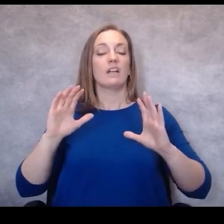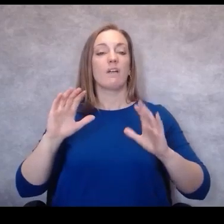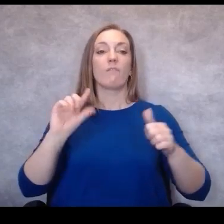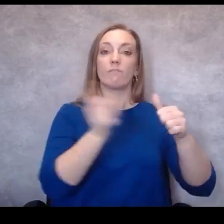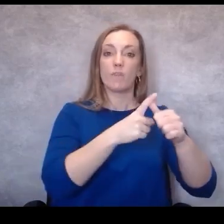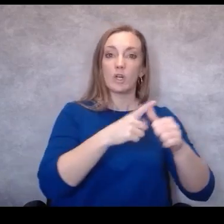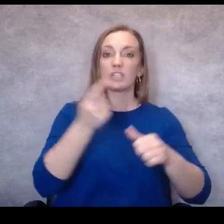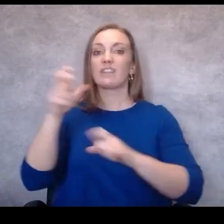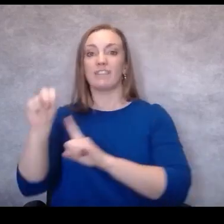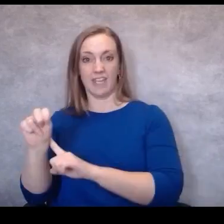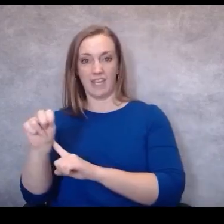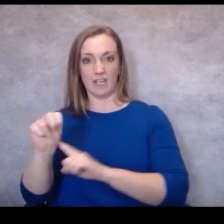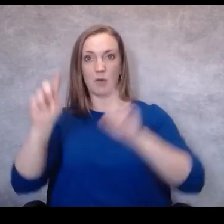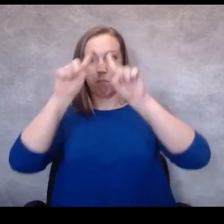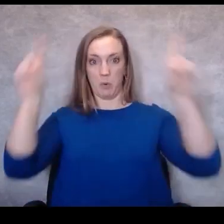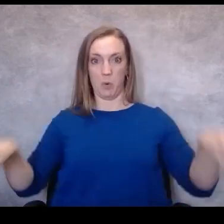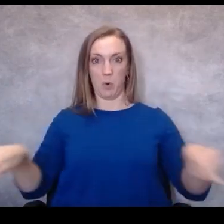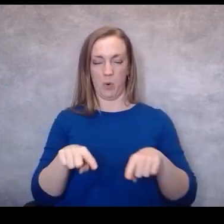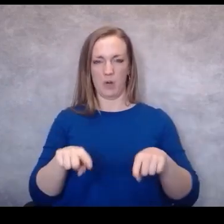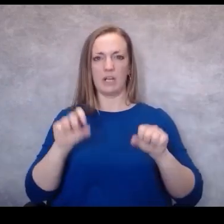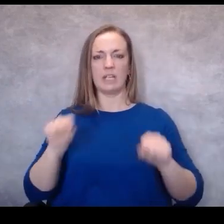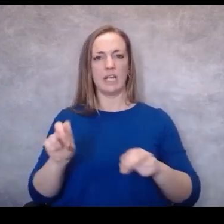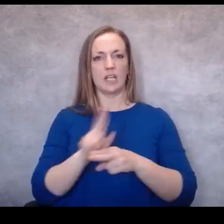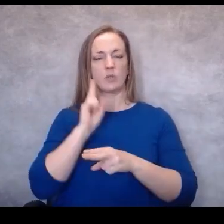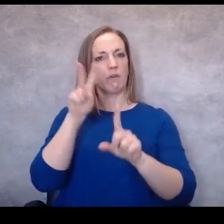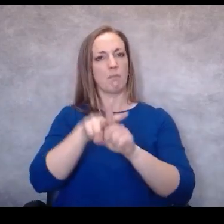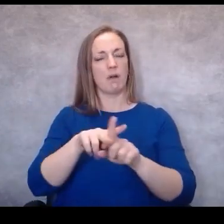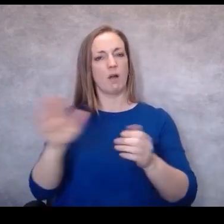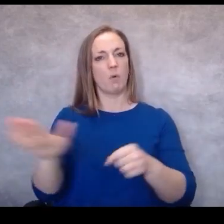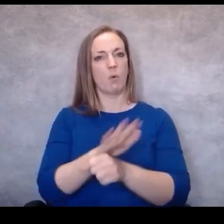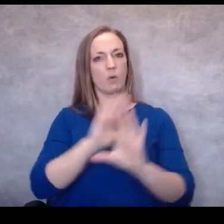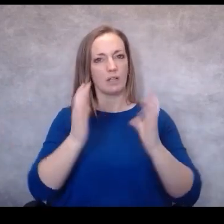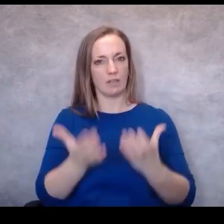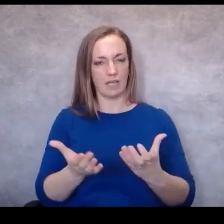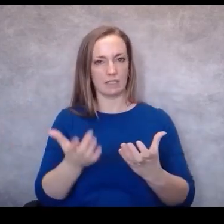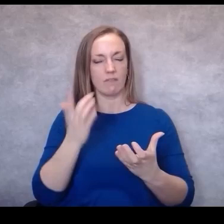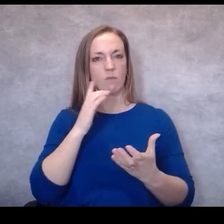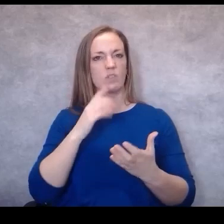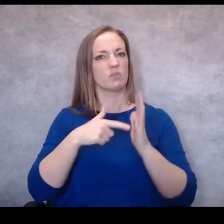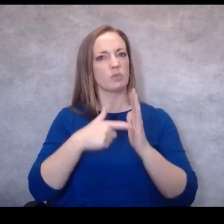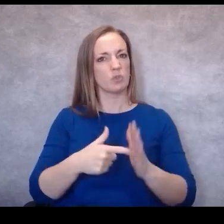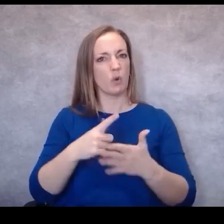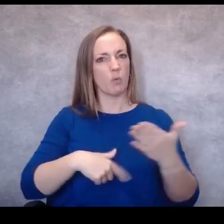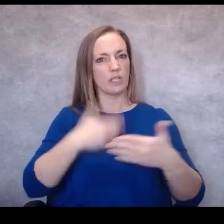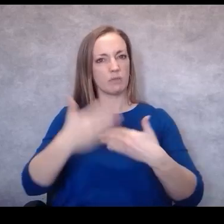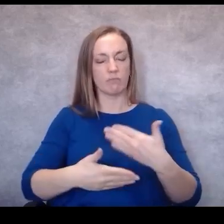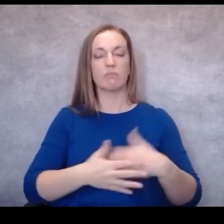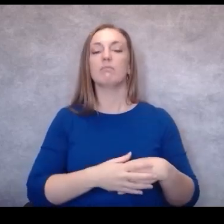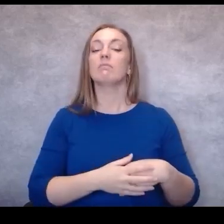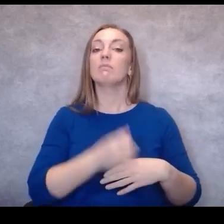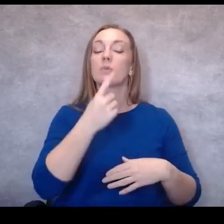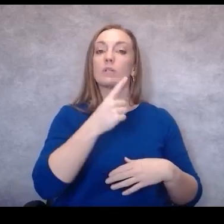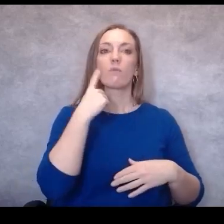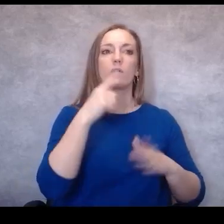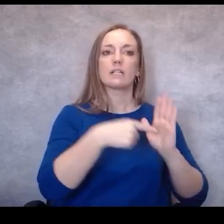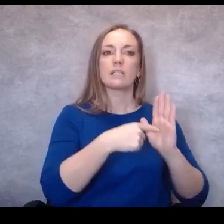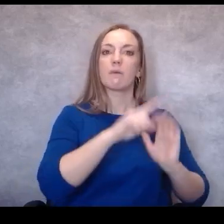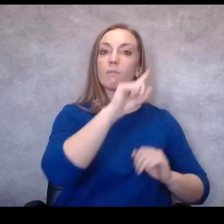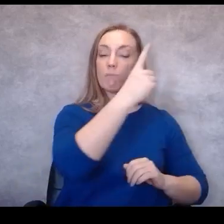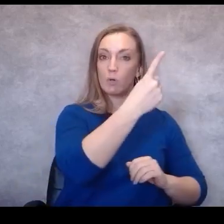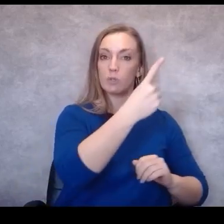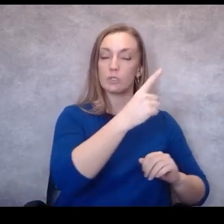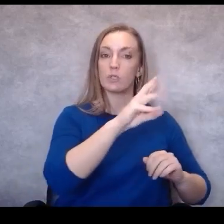all students parts of the routine more closely, such as first whole group reading, then small group reading, or